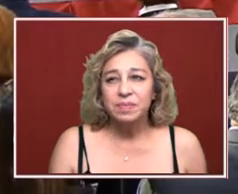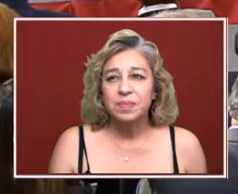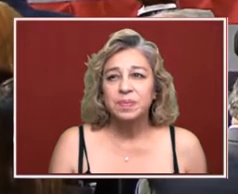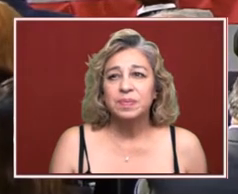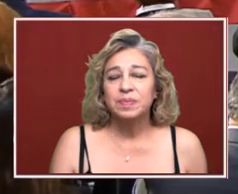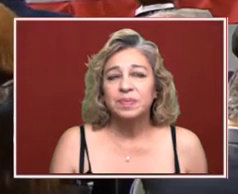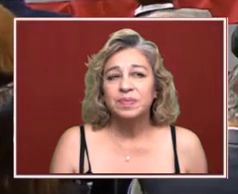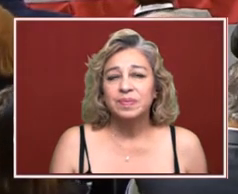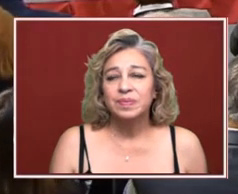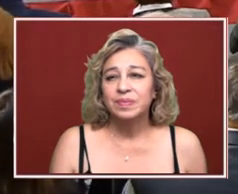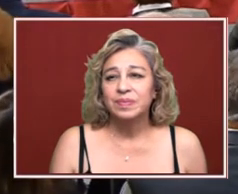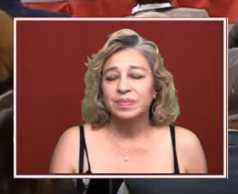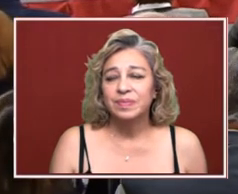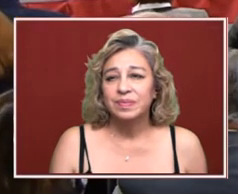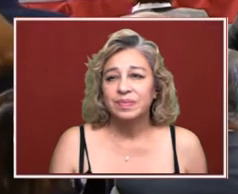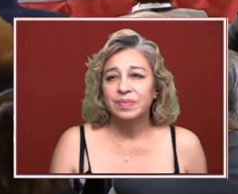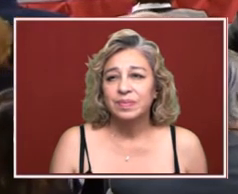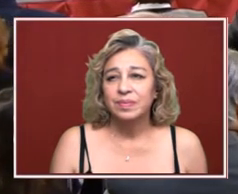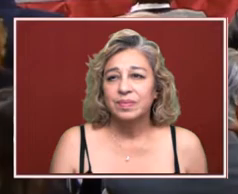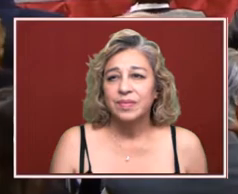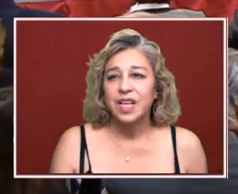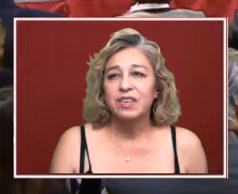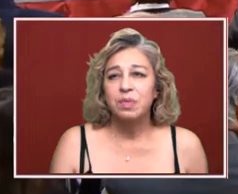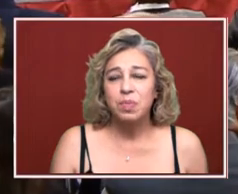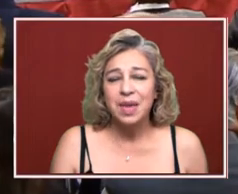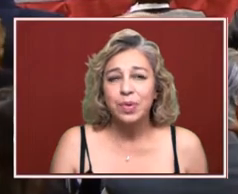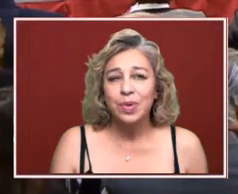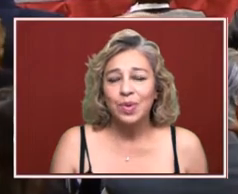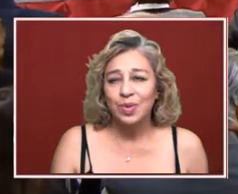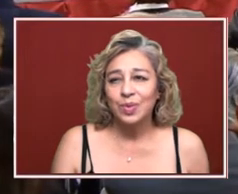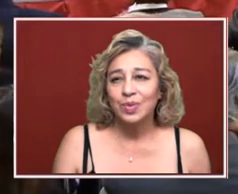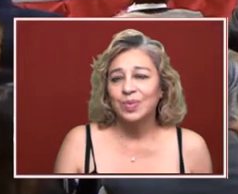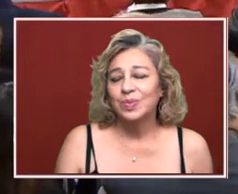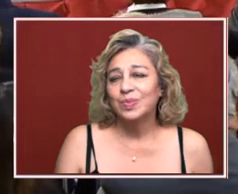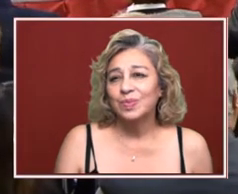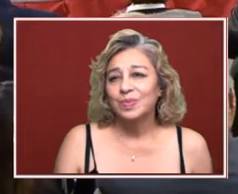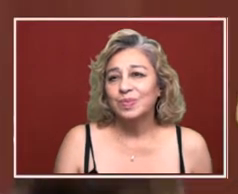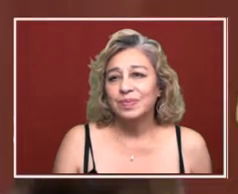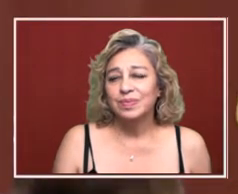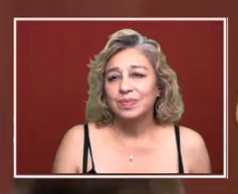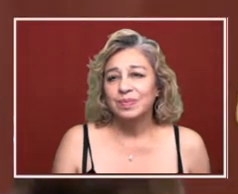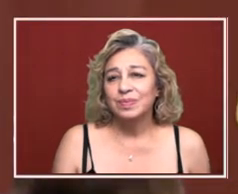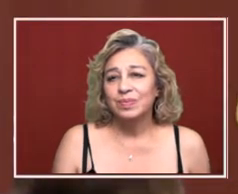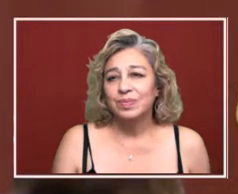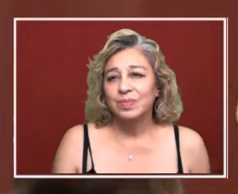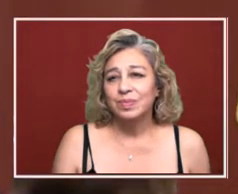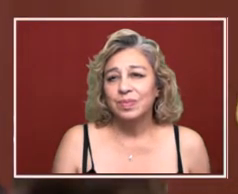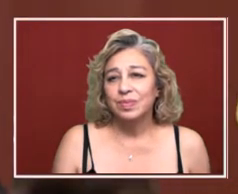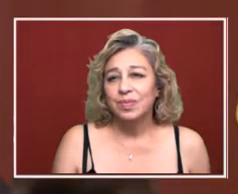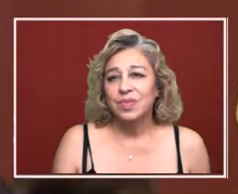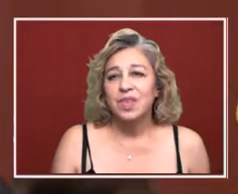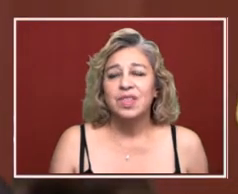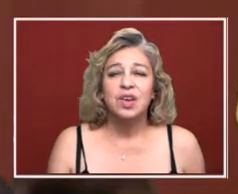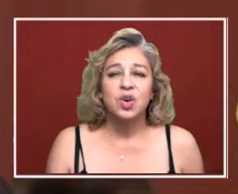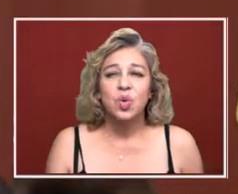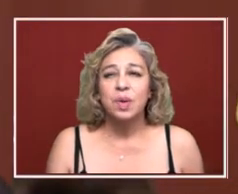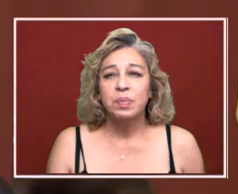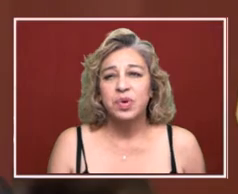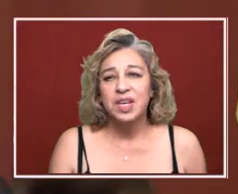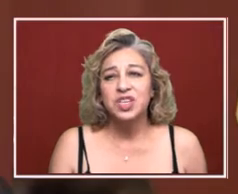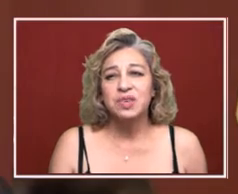Self-determination. De los pueblos. Of the people. La cooperación para el desarrollo.